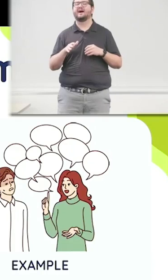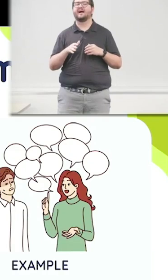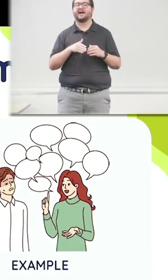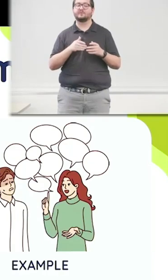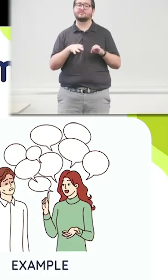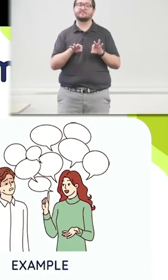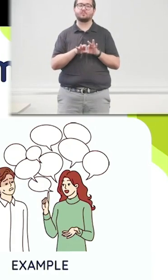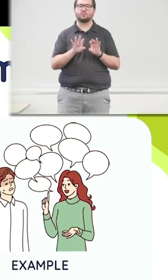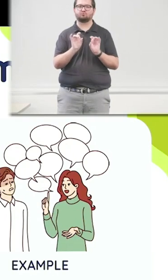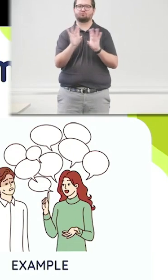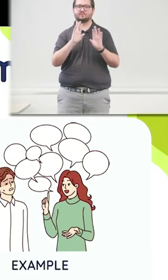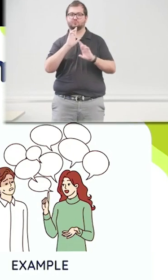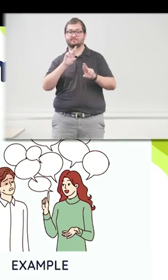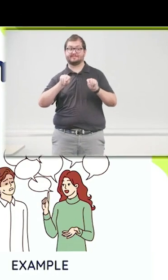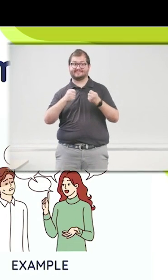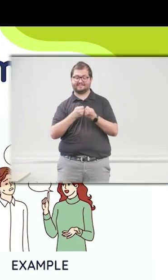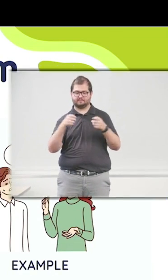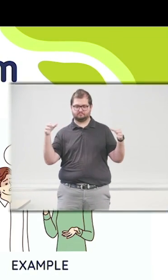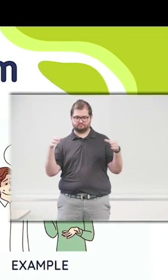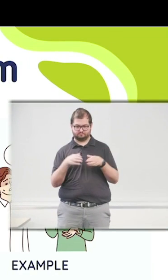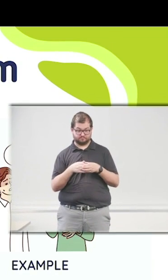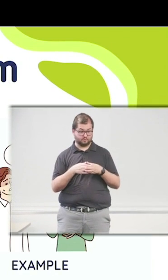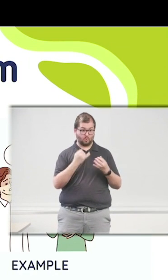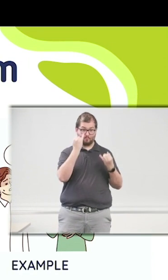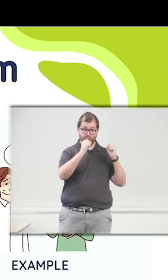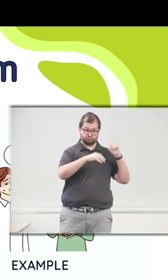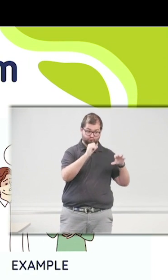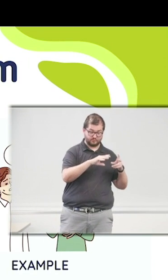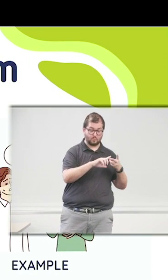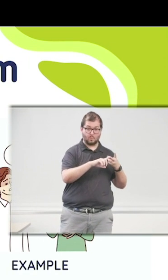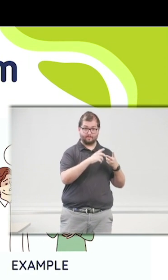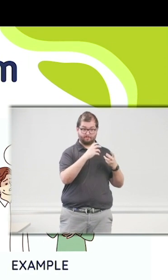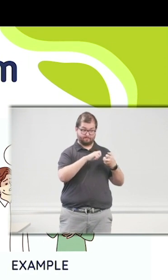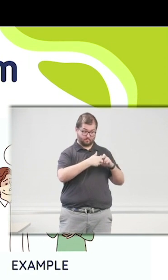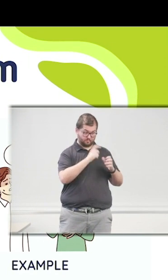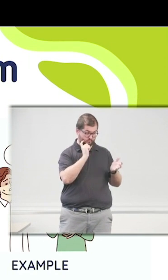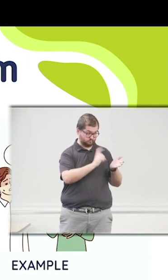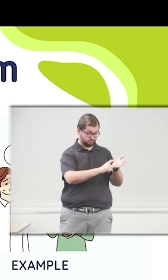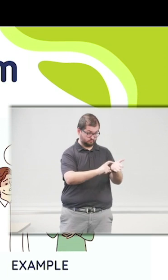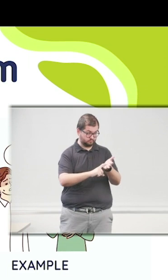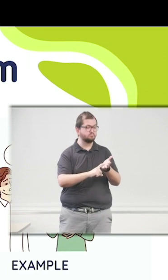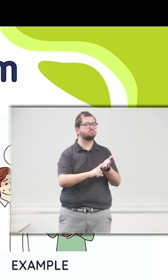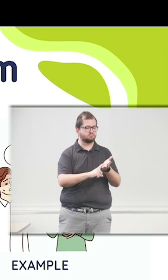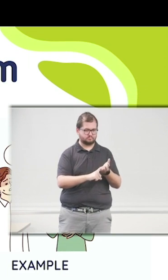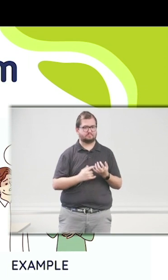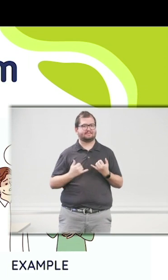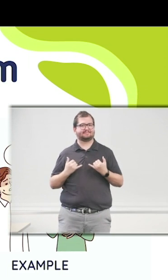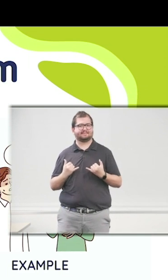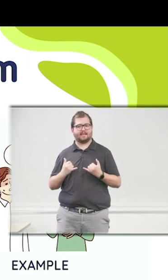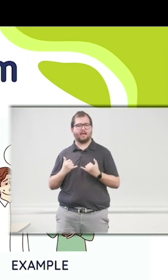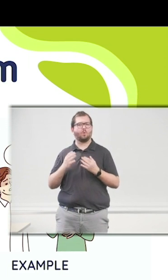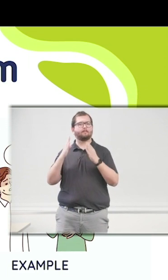as well. So once you do the brainstorming and you figure out the problems that need to be addressed potentially, you always want to have a point